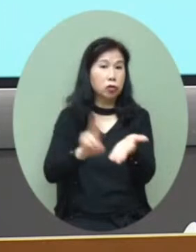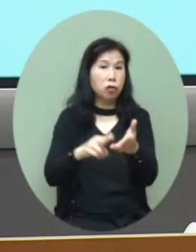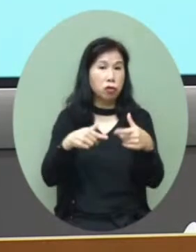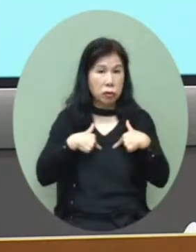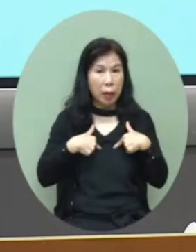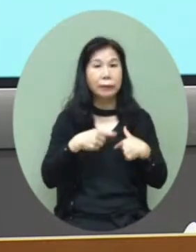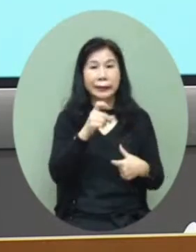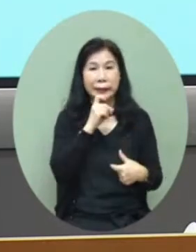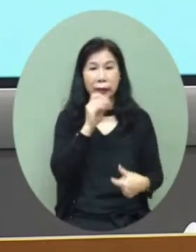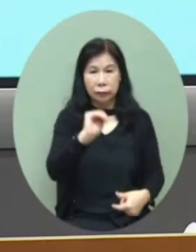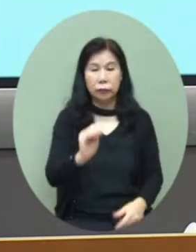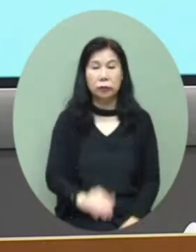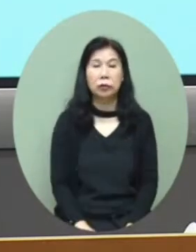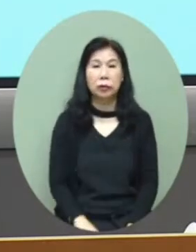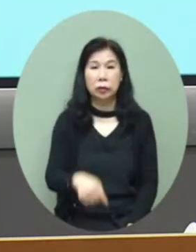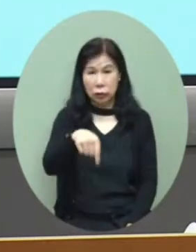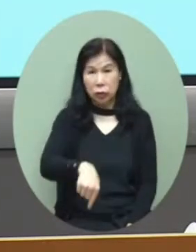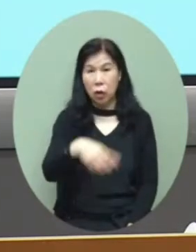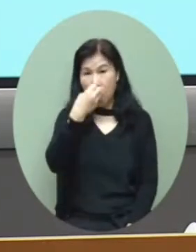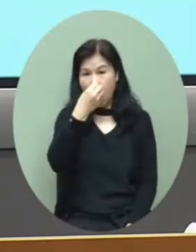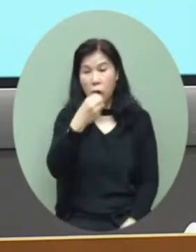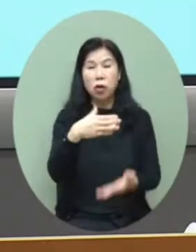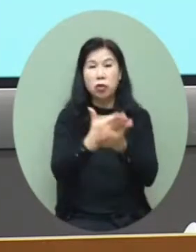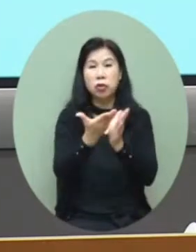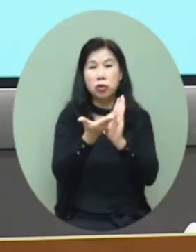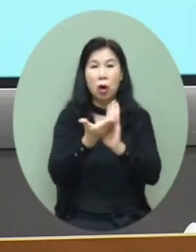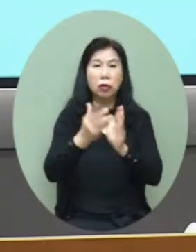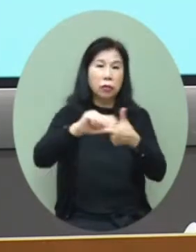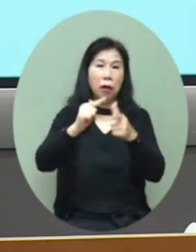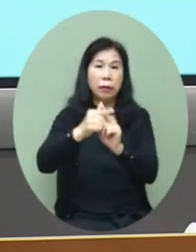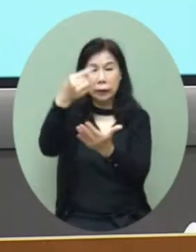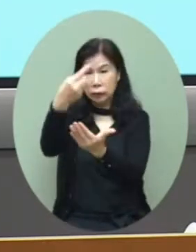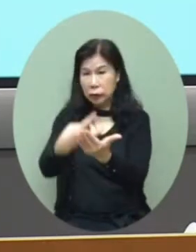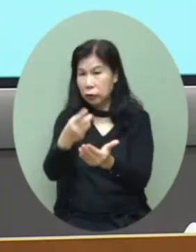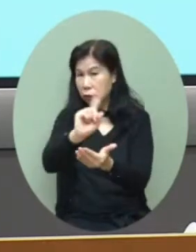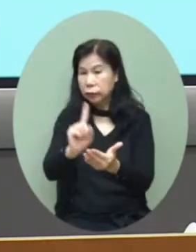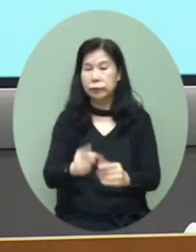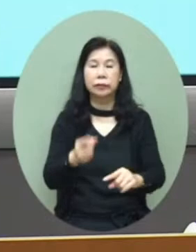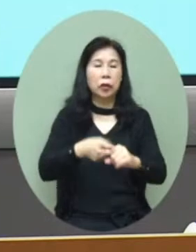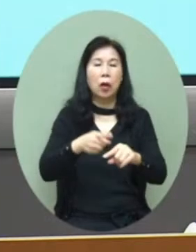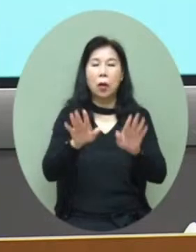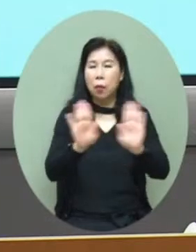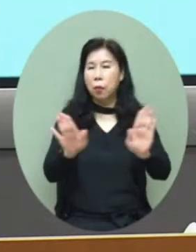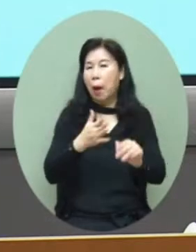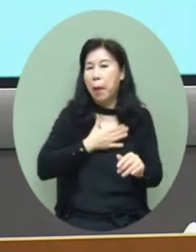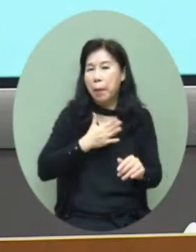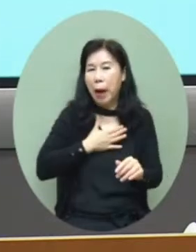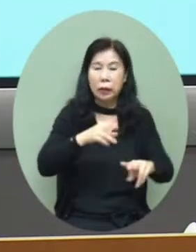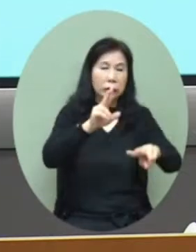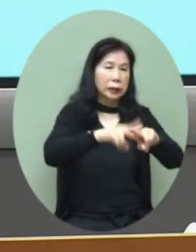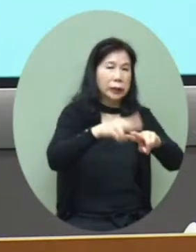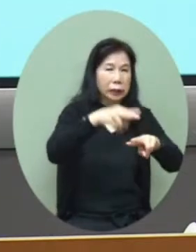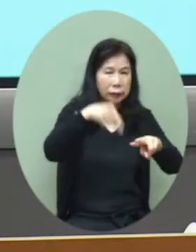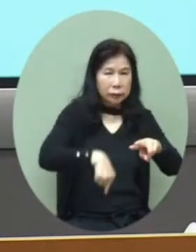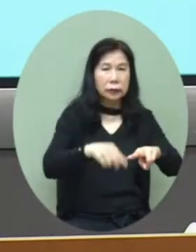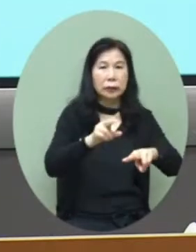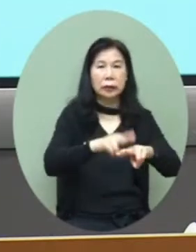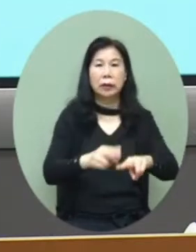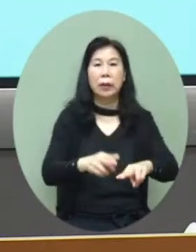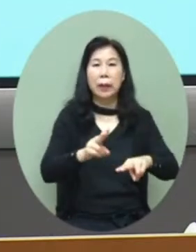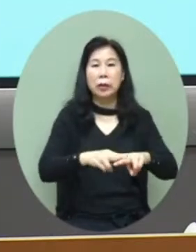measures that we take will not create extra risk to their public health. Based on this